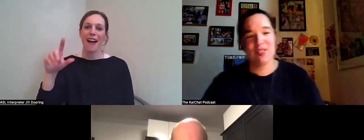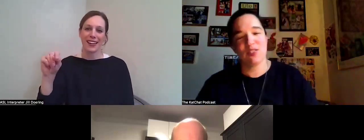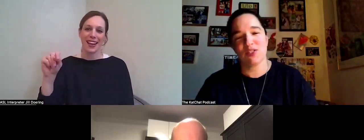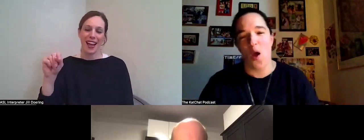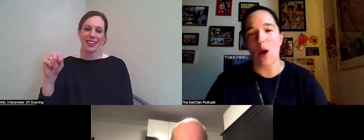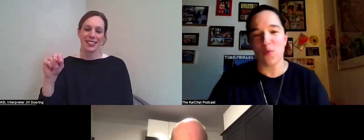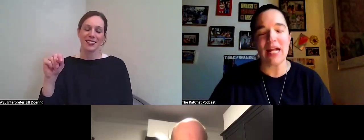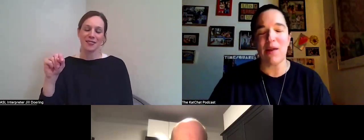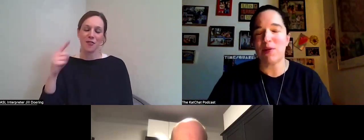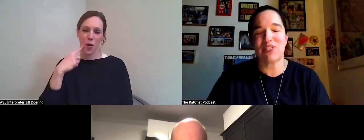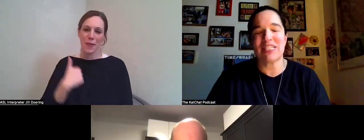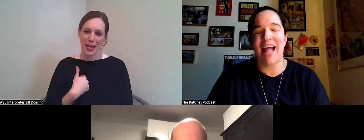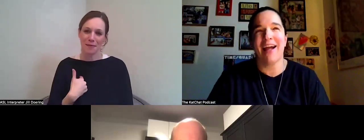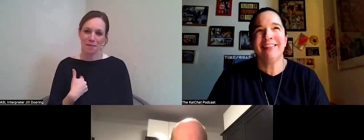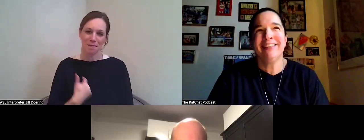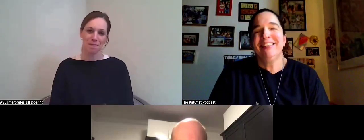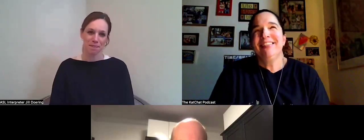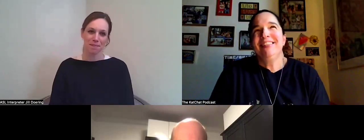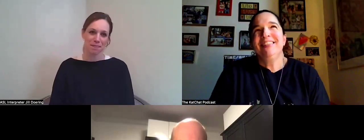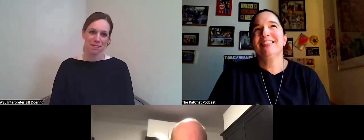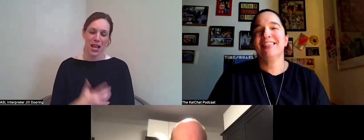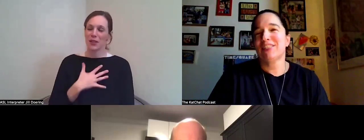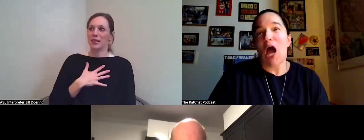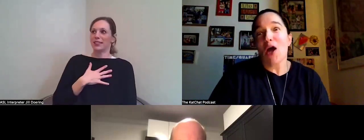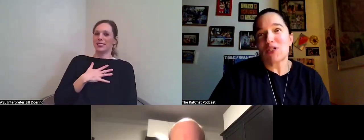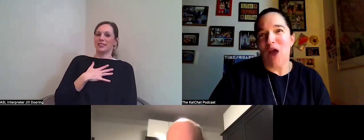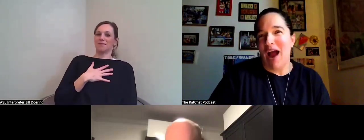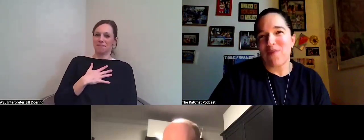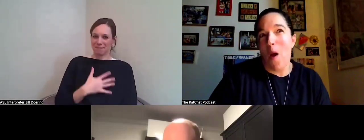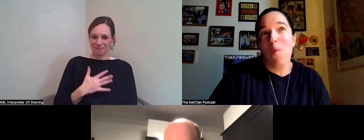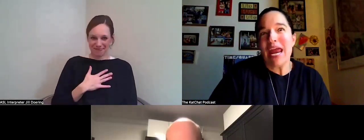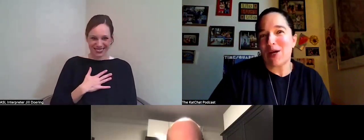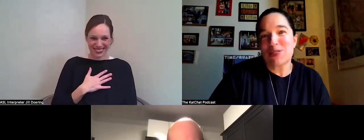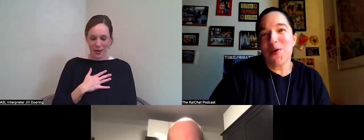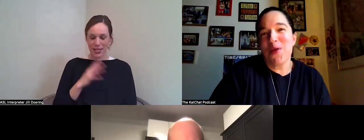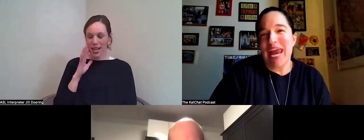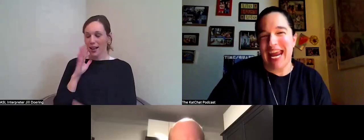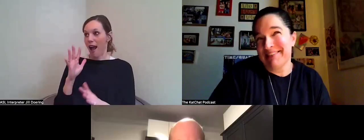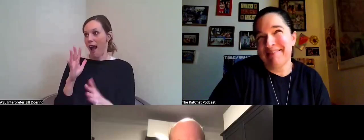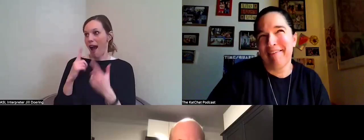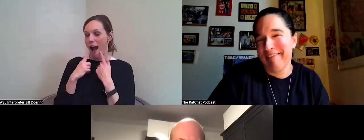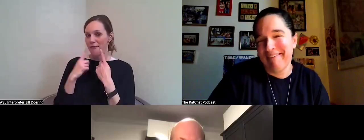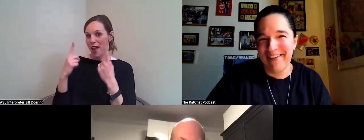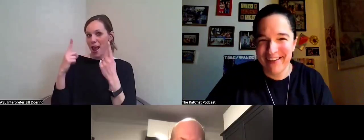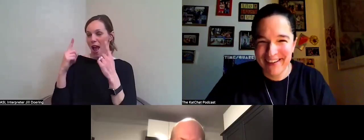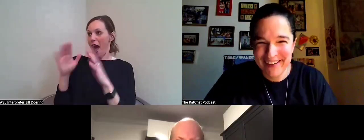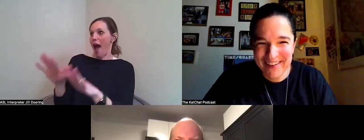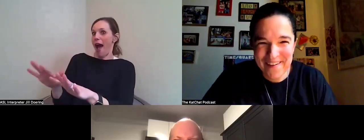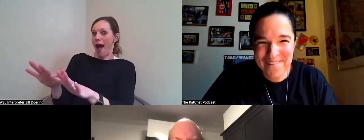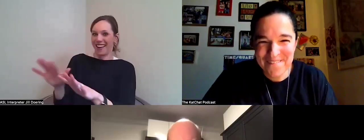me. So I really was just like, start for a week or 2 weeks.